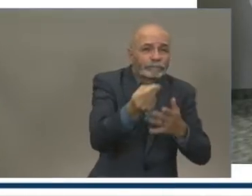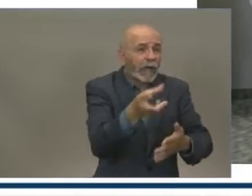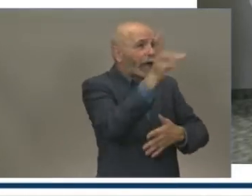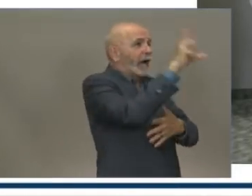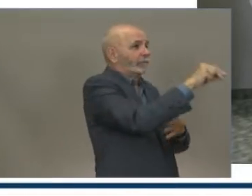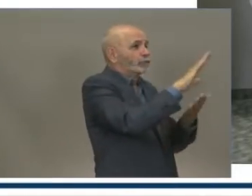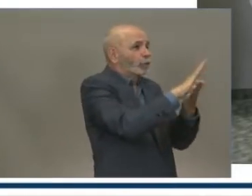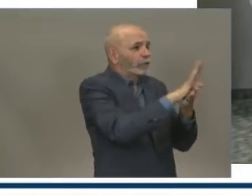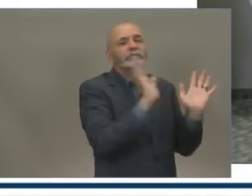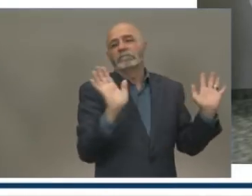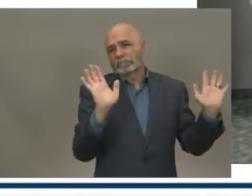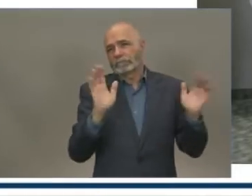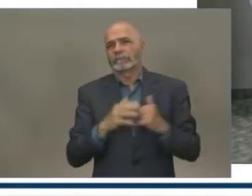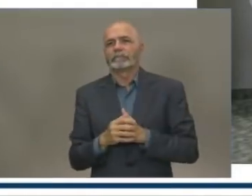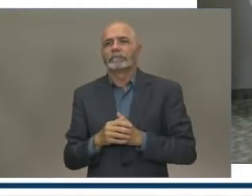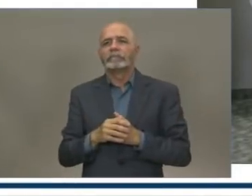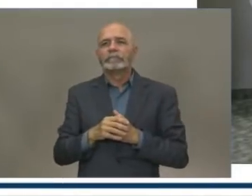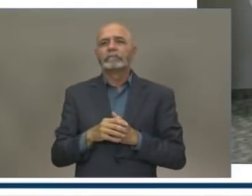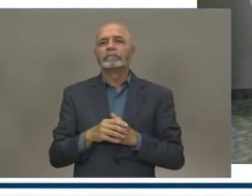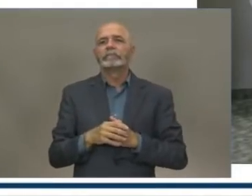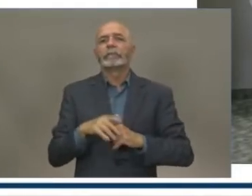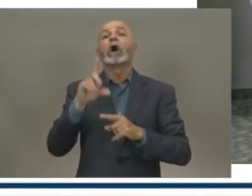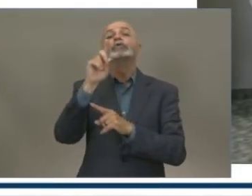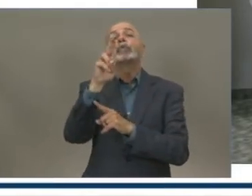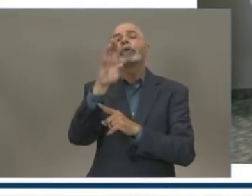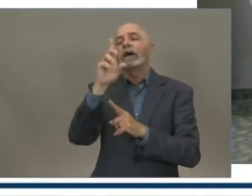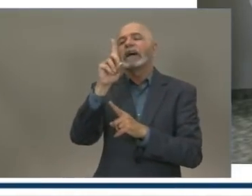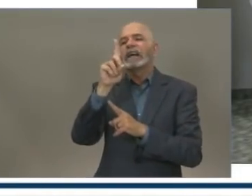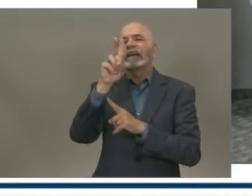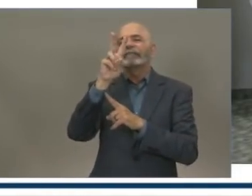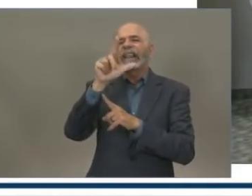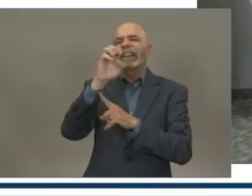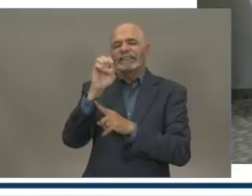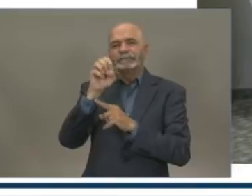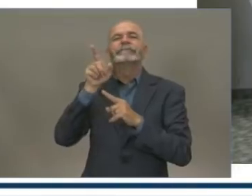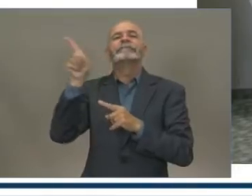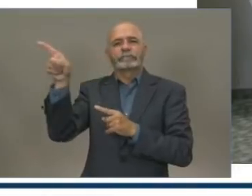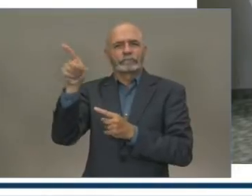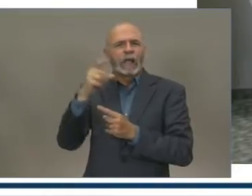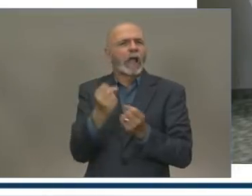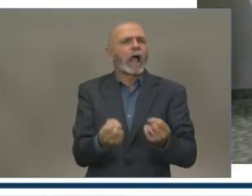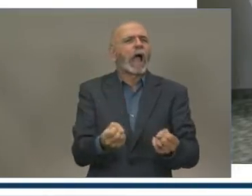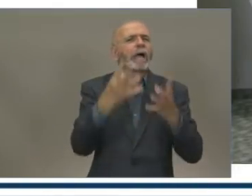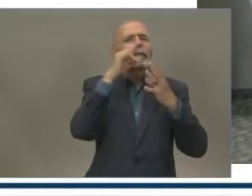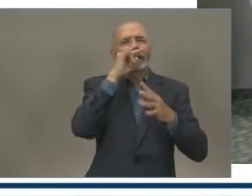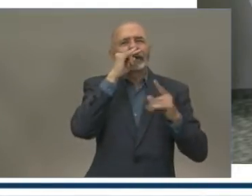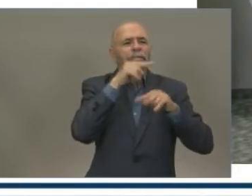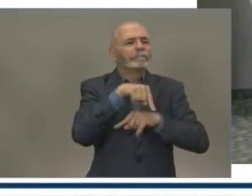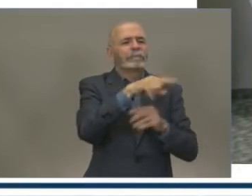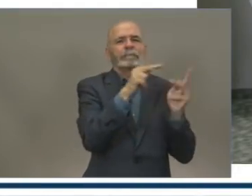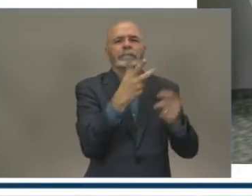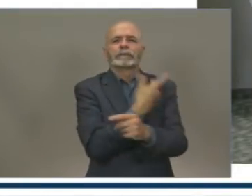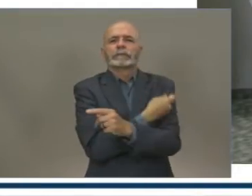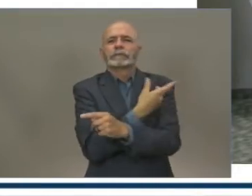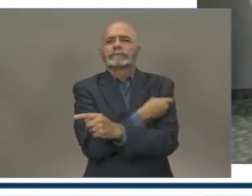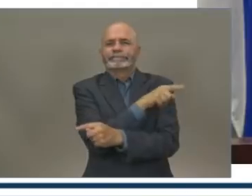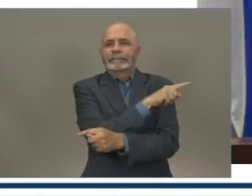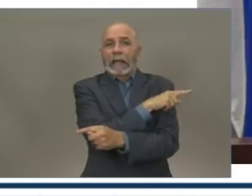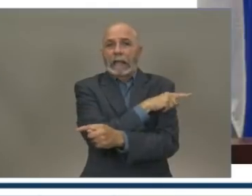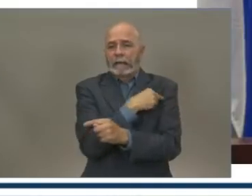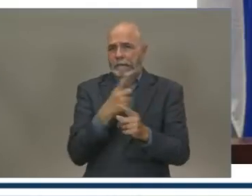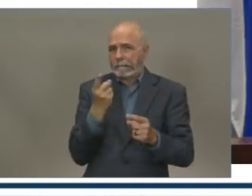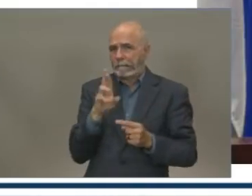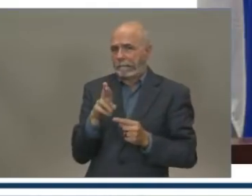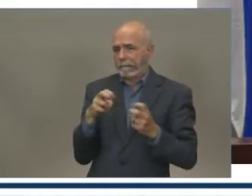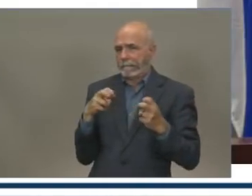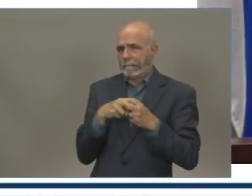near Duke Danville? I don't have those numbers. We did a number of over the weekend. We did